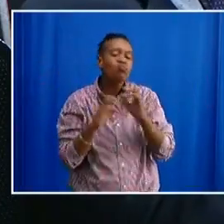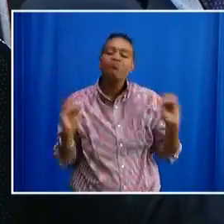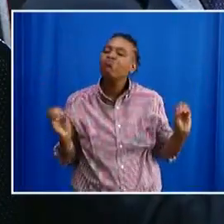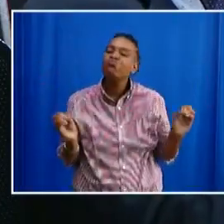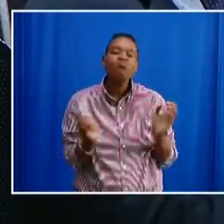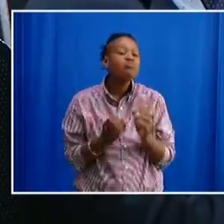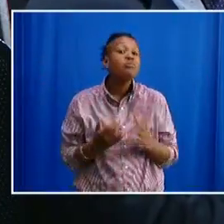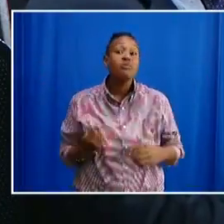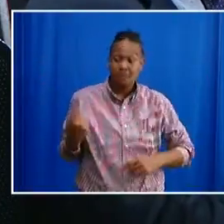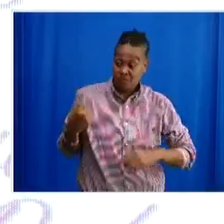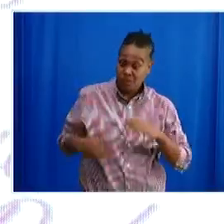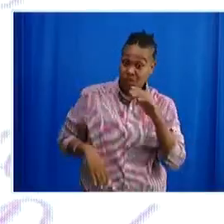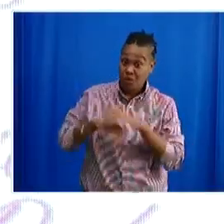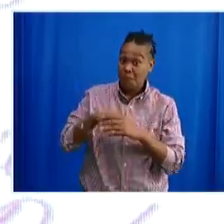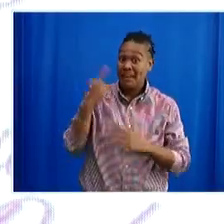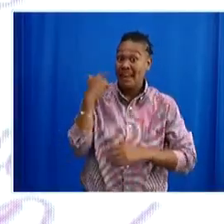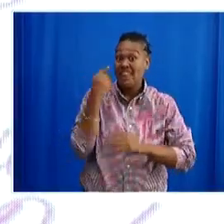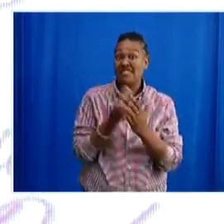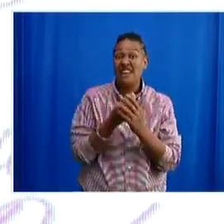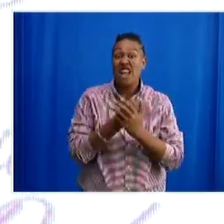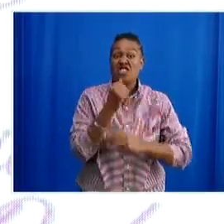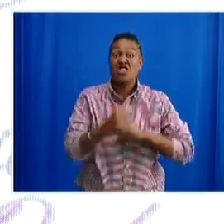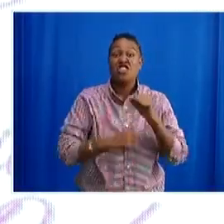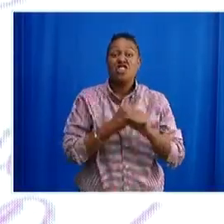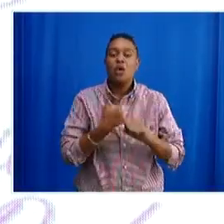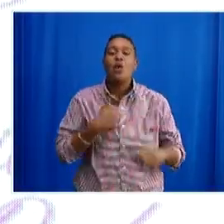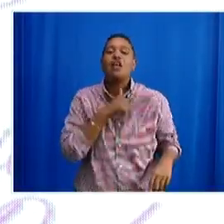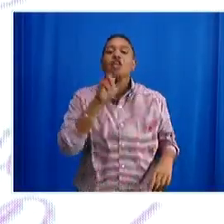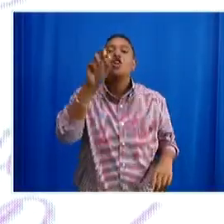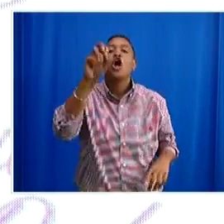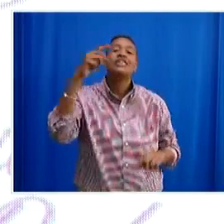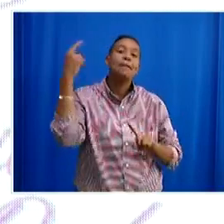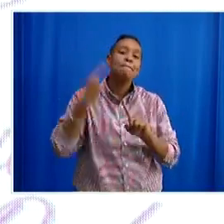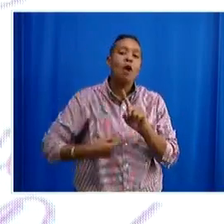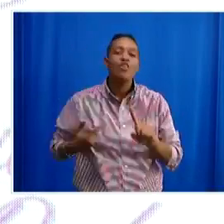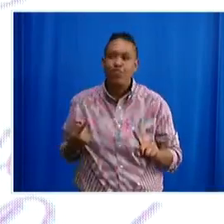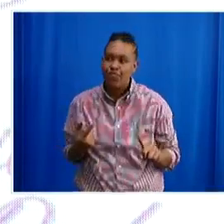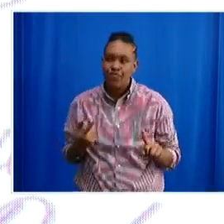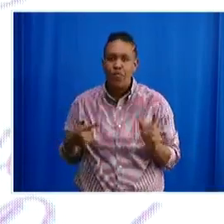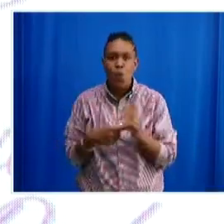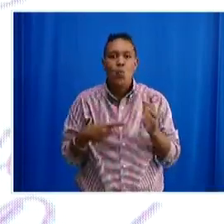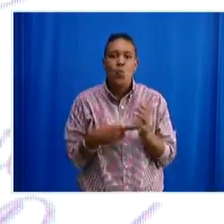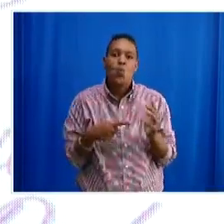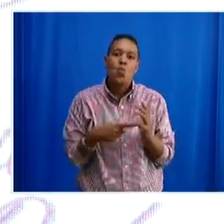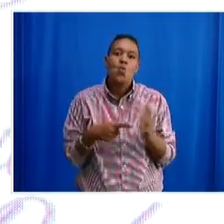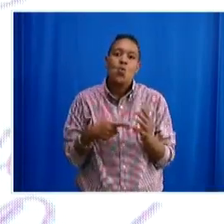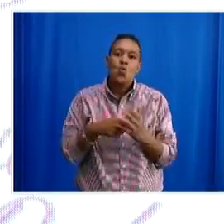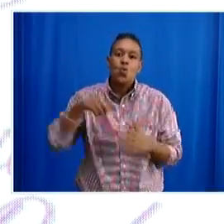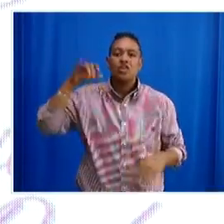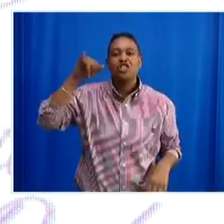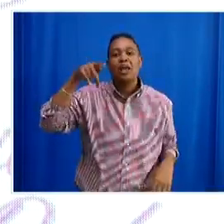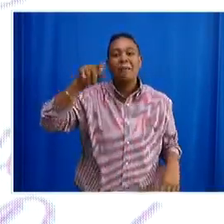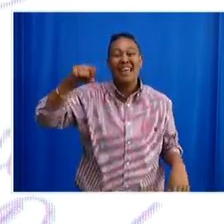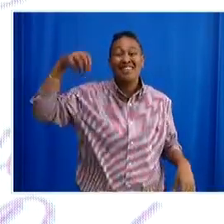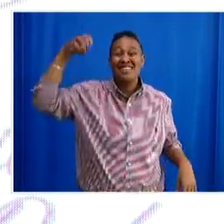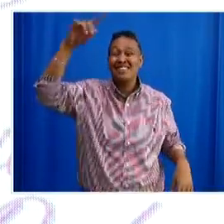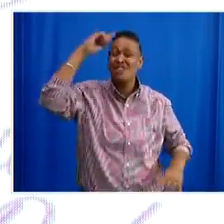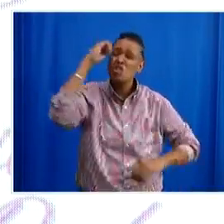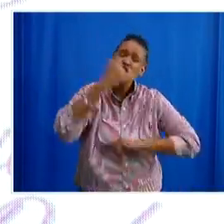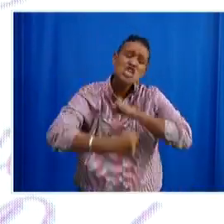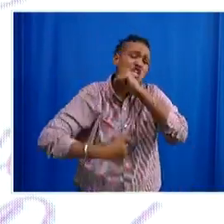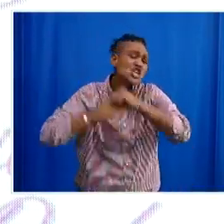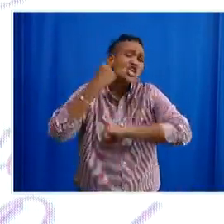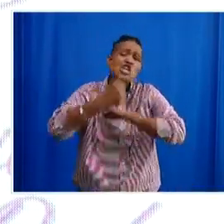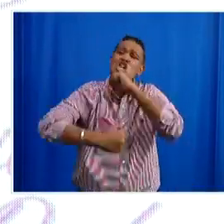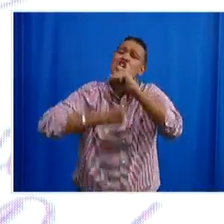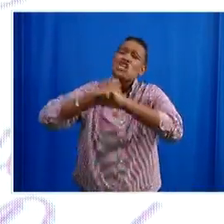Up until the last financial year, we had 30 months of streetlight arrears for years going